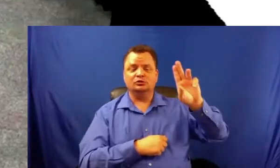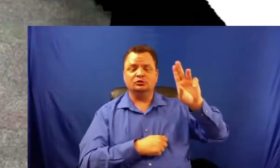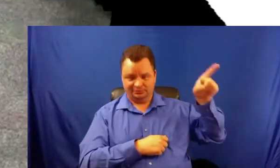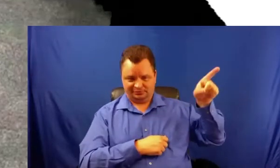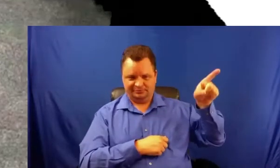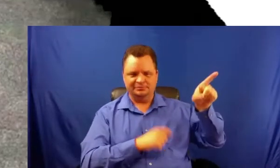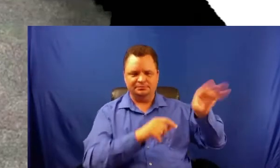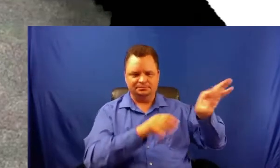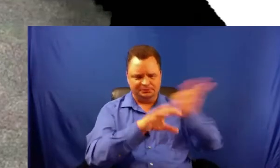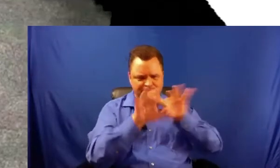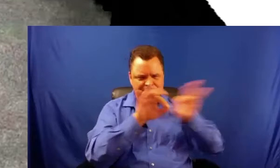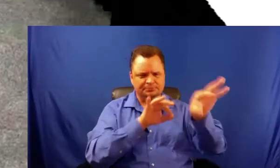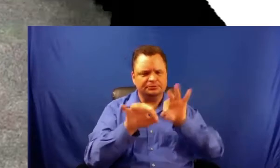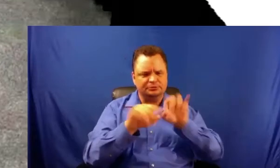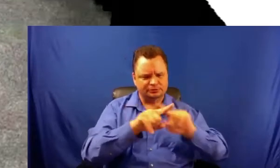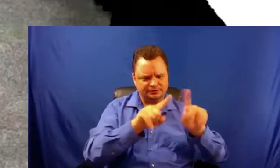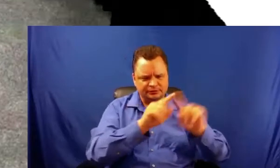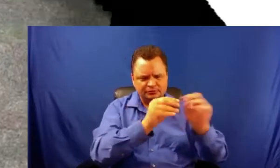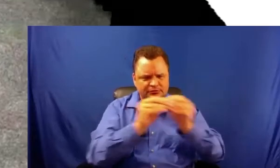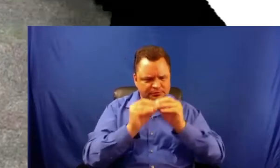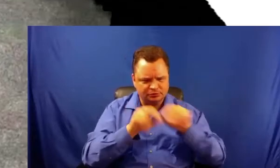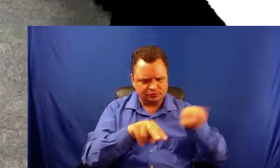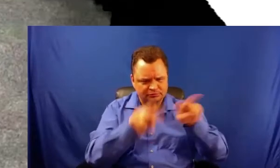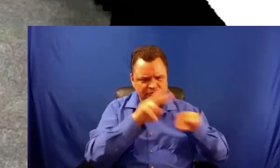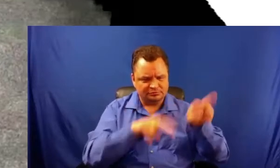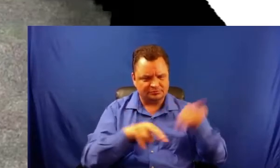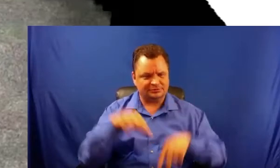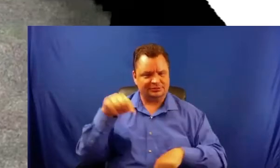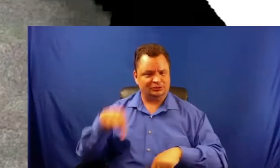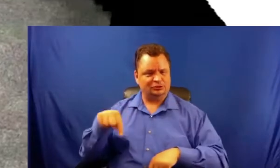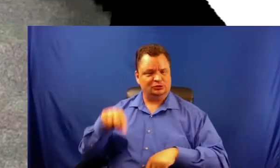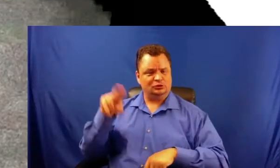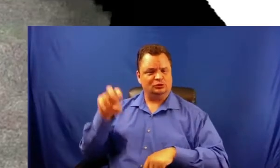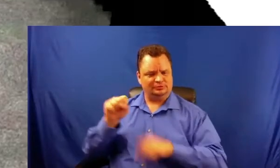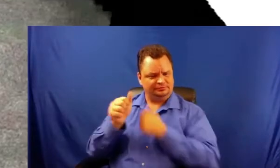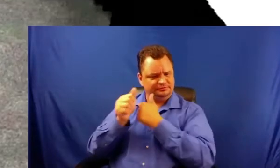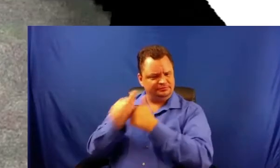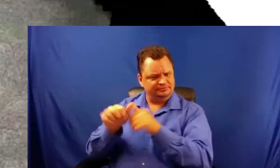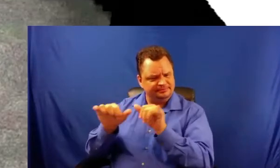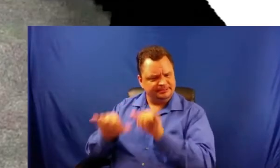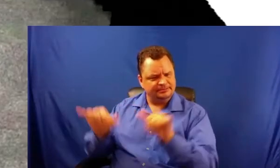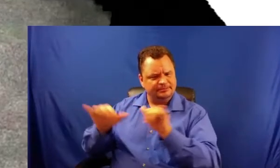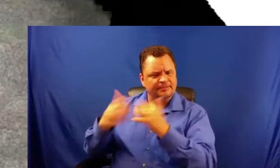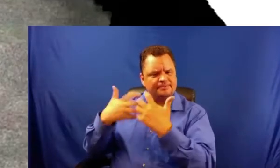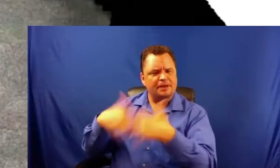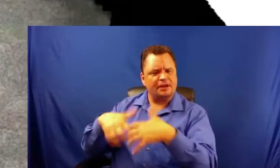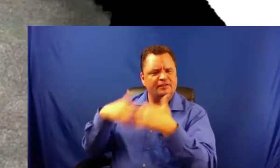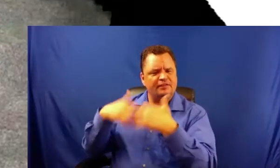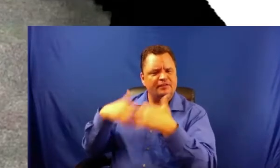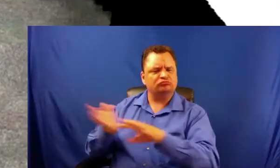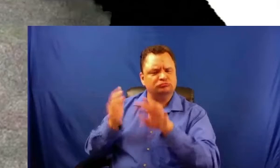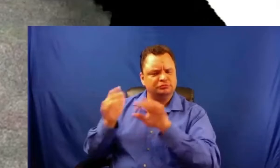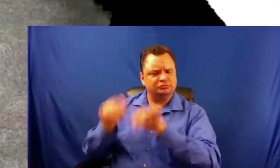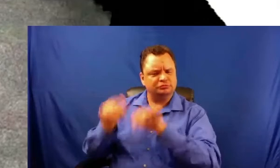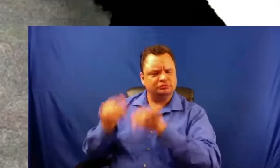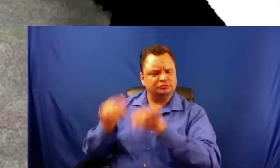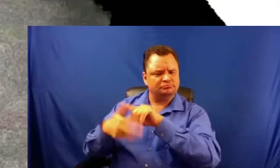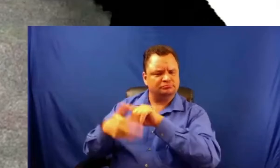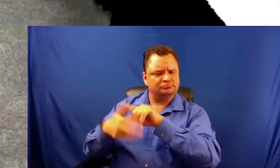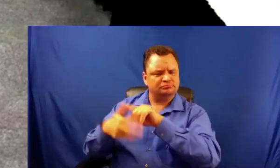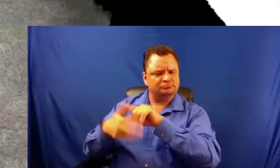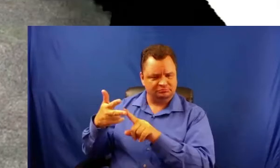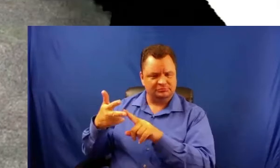complete the doses on time and to stay with the same vaccine so far. But there are studies in play to understand if